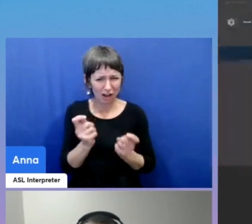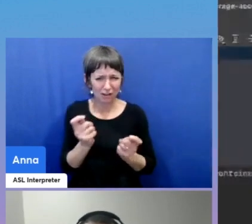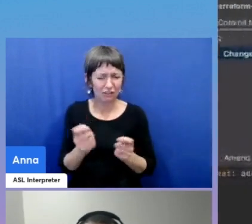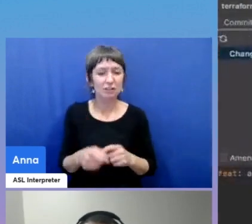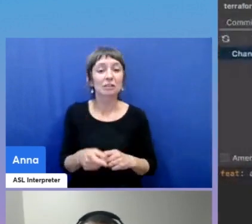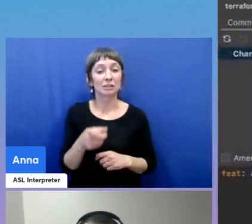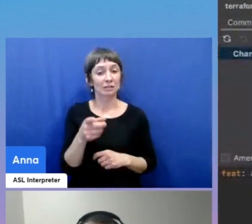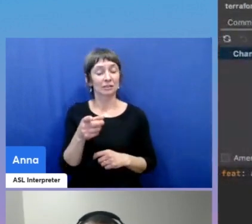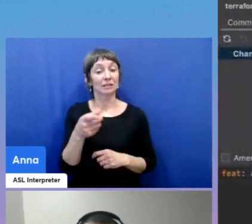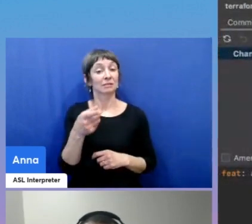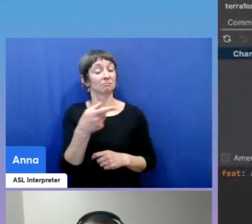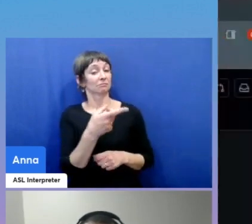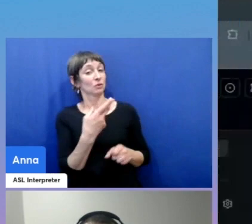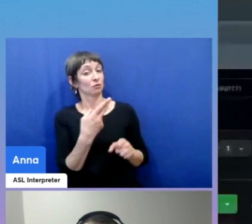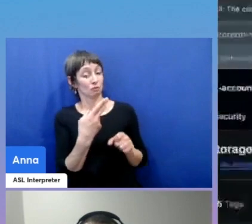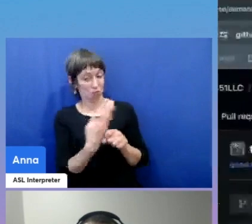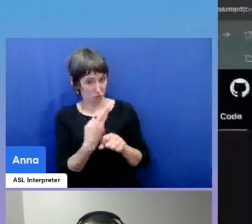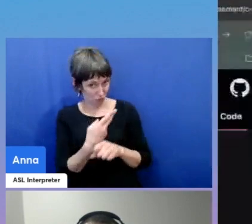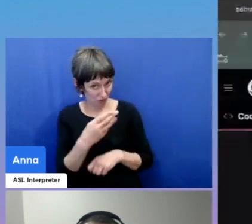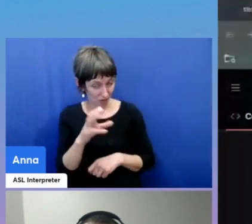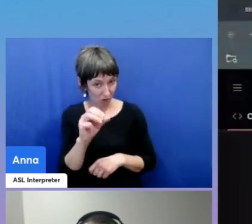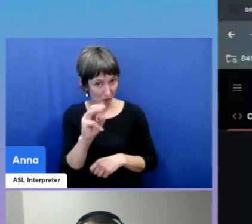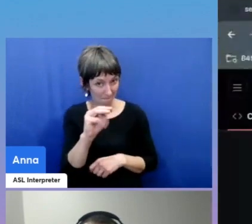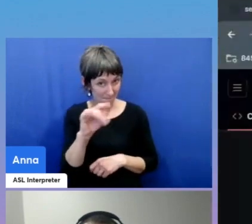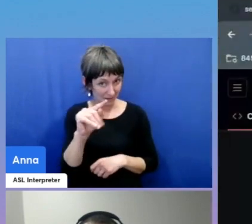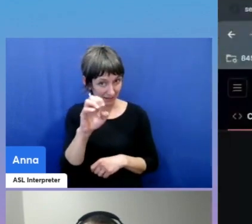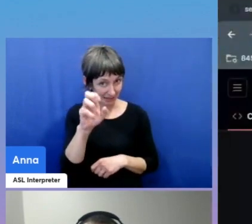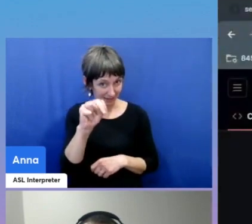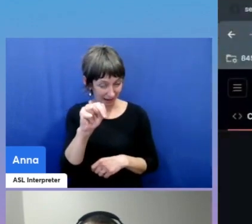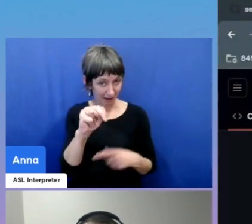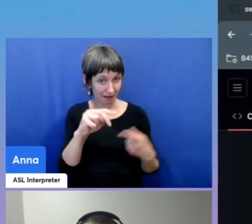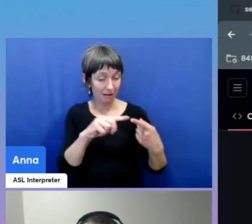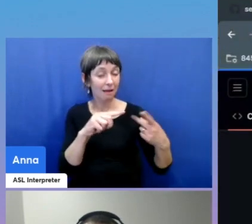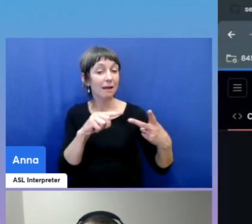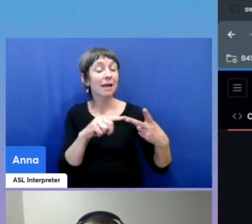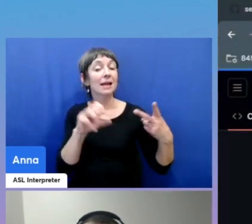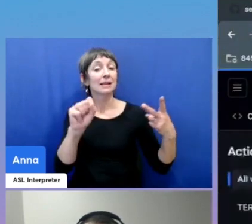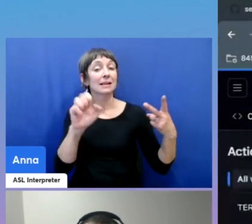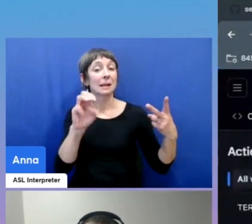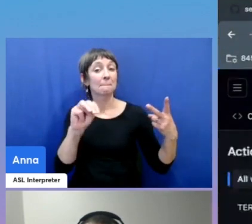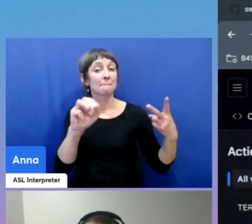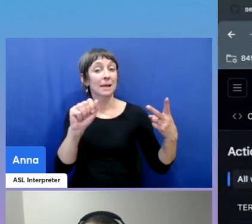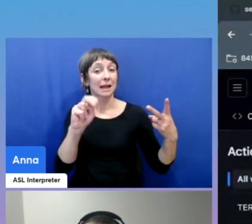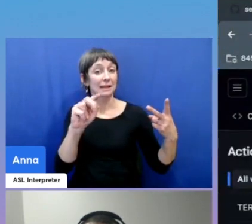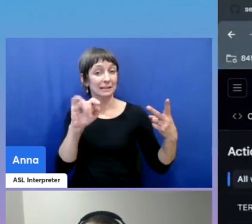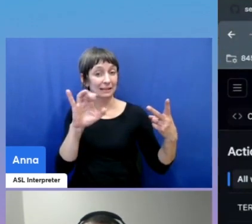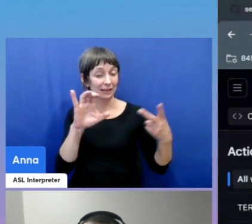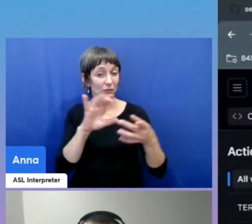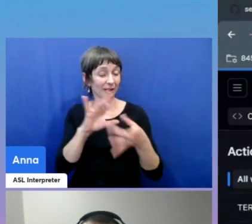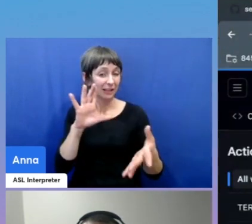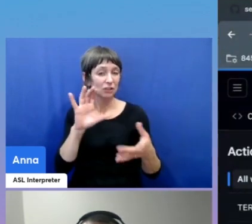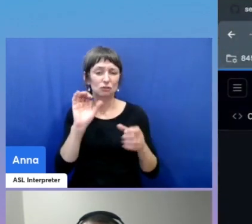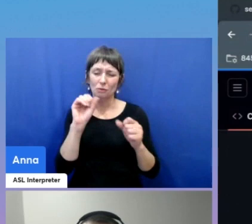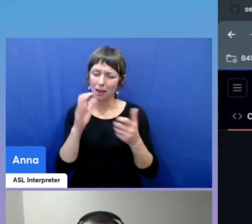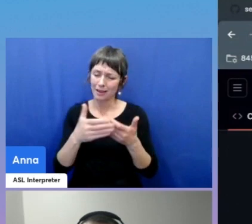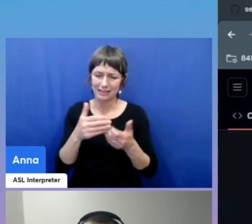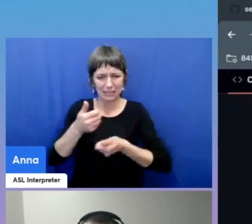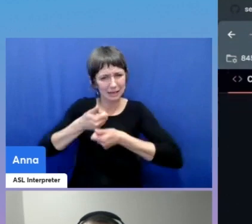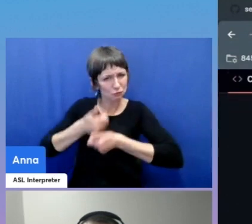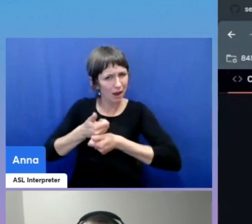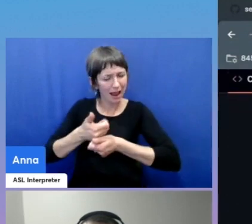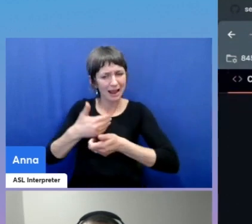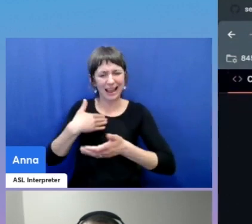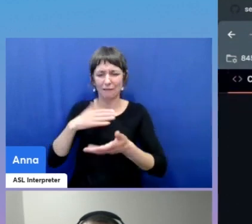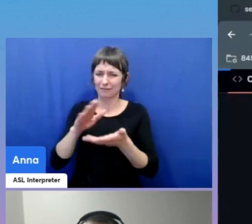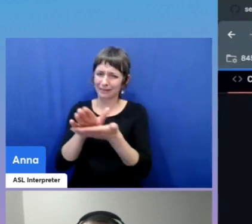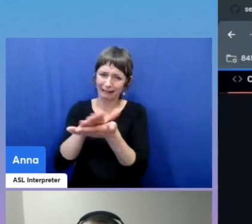But using commitIsIn and semantic release, you can easily keep track and have a clean timeline of your changes. So now